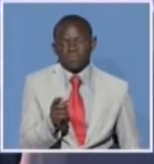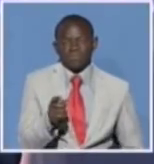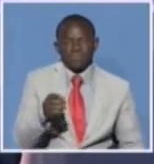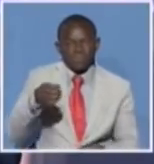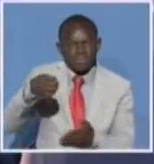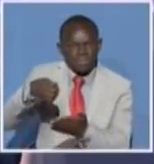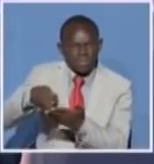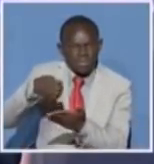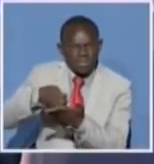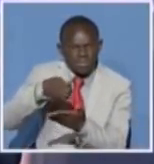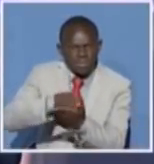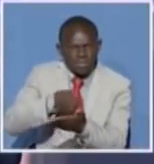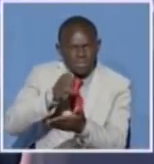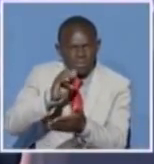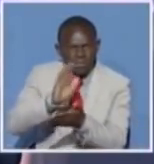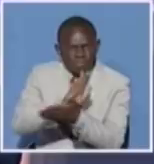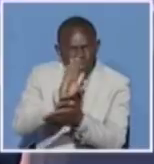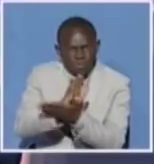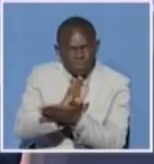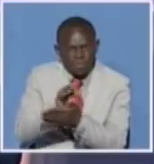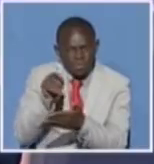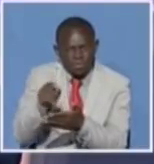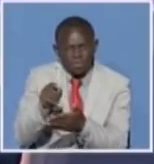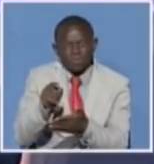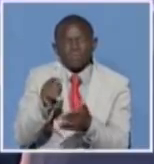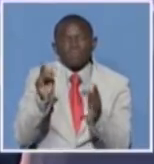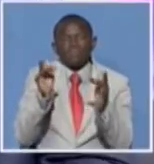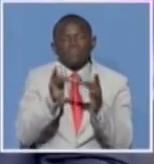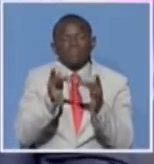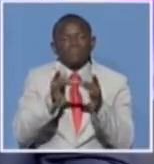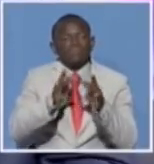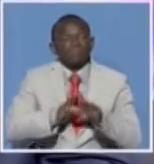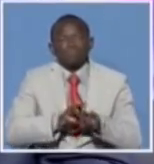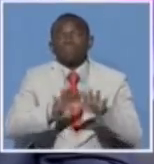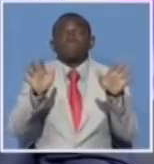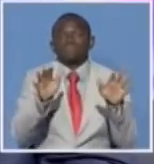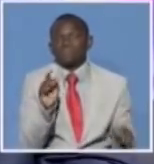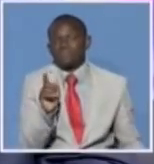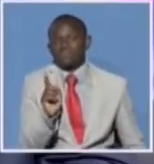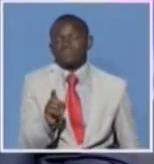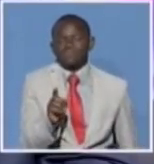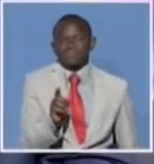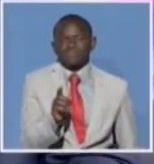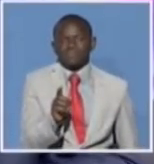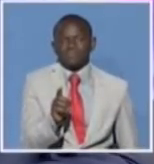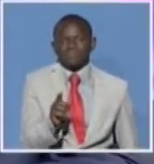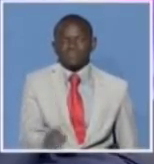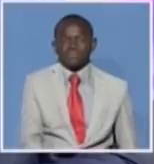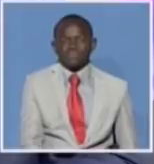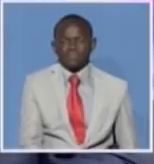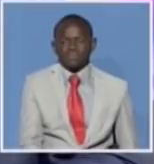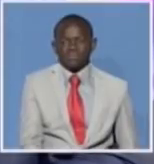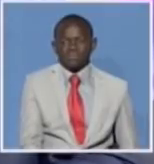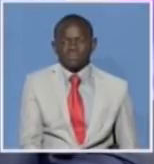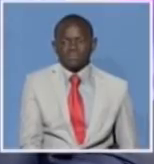media. Now, that is an interesting element, particularly for government. And